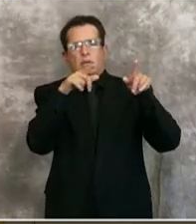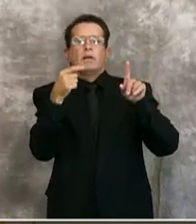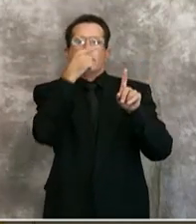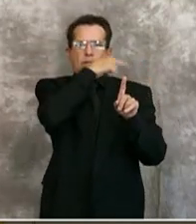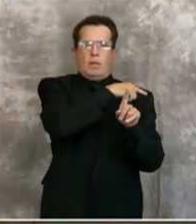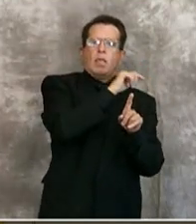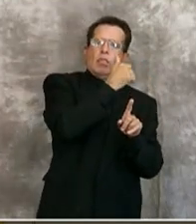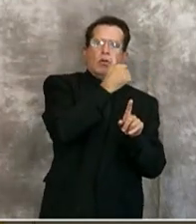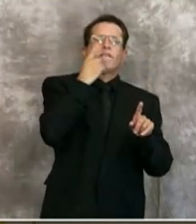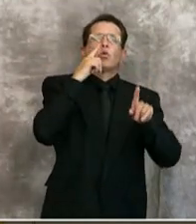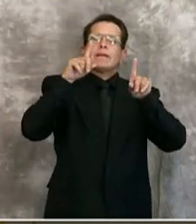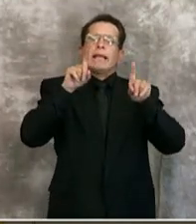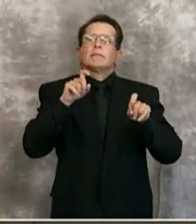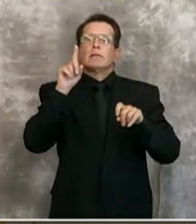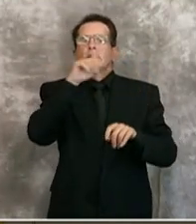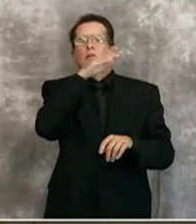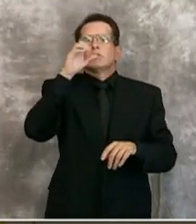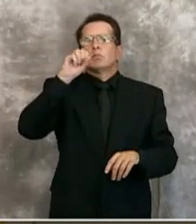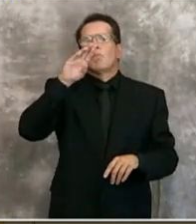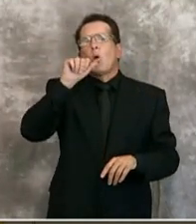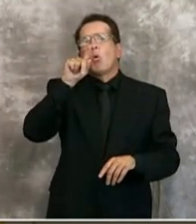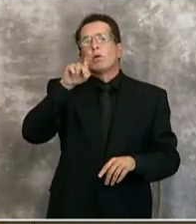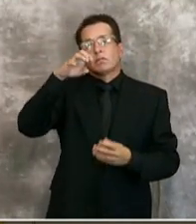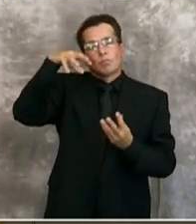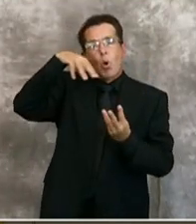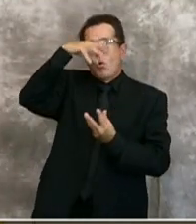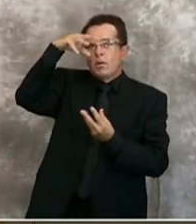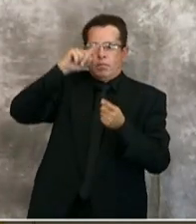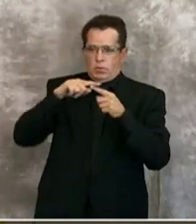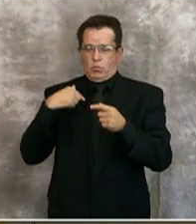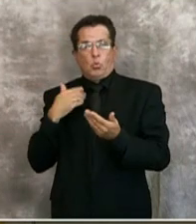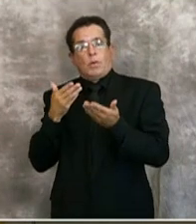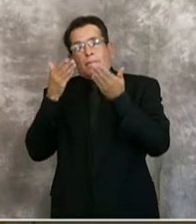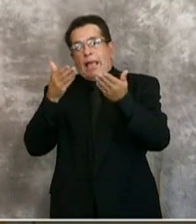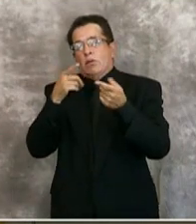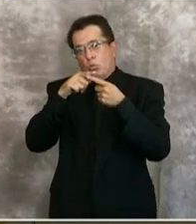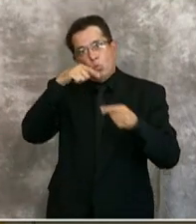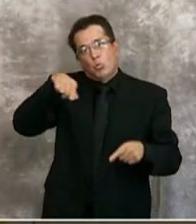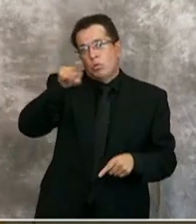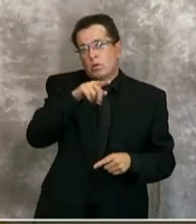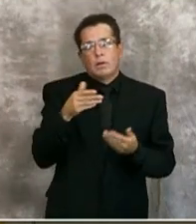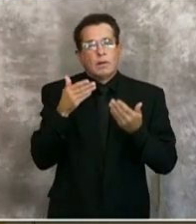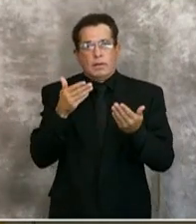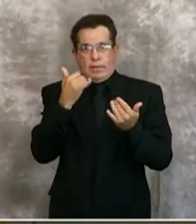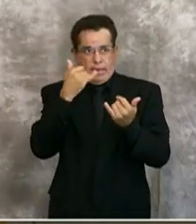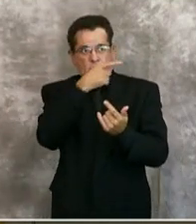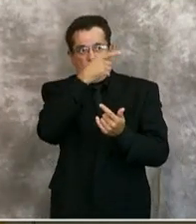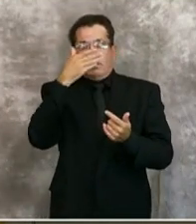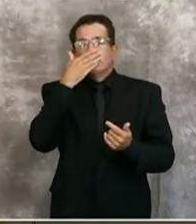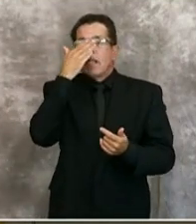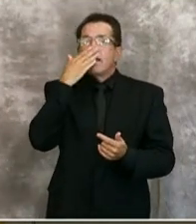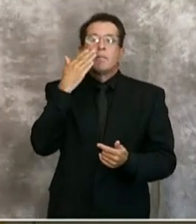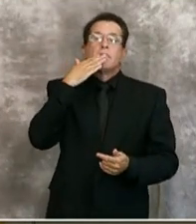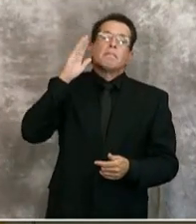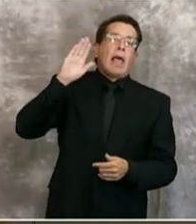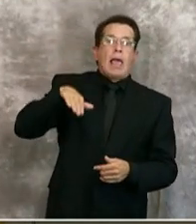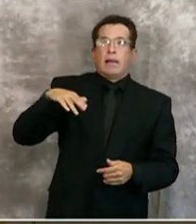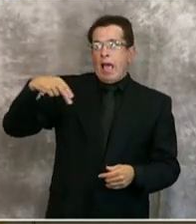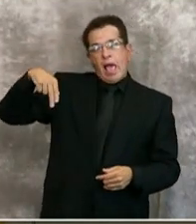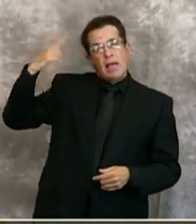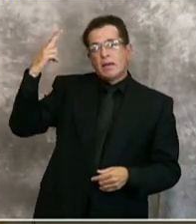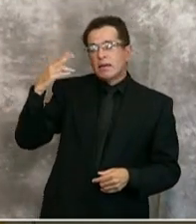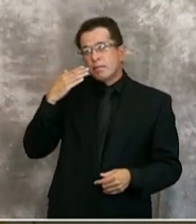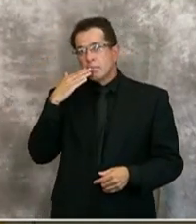naval base. Our recommendations are really the same for everybody. As these particulate levels get higher, we want you